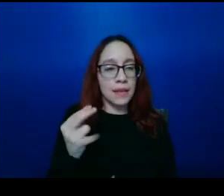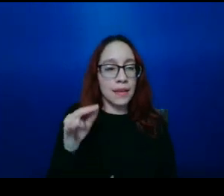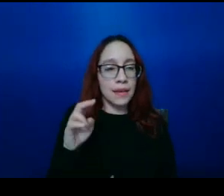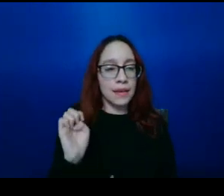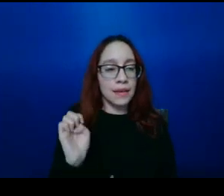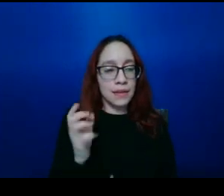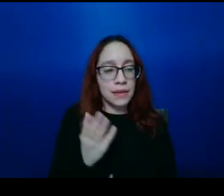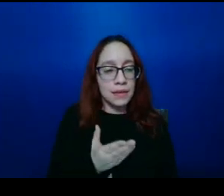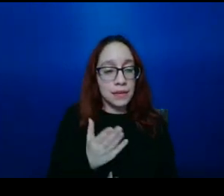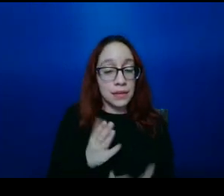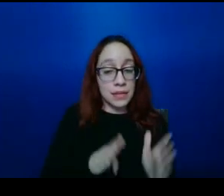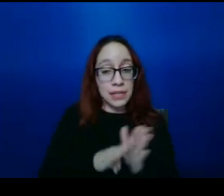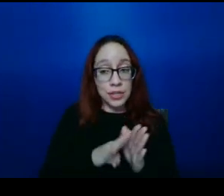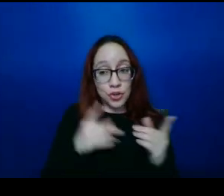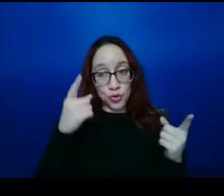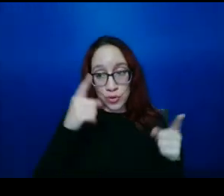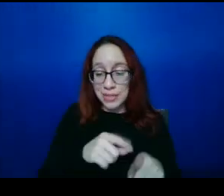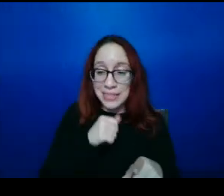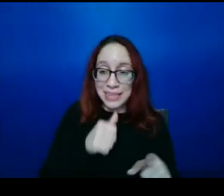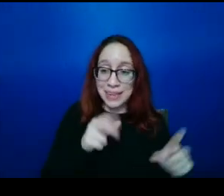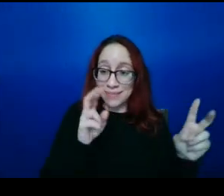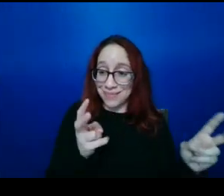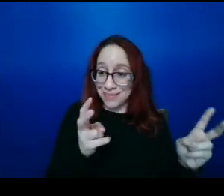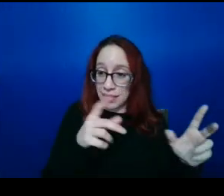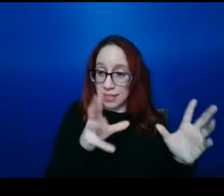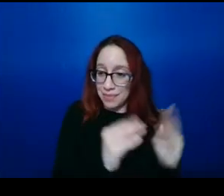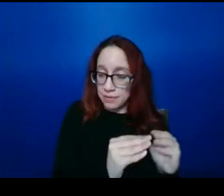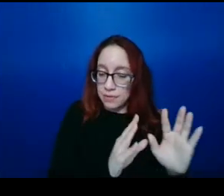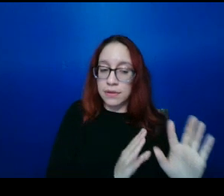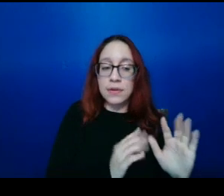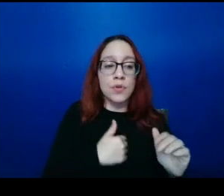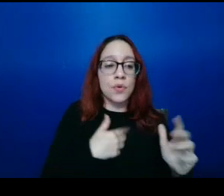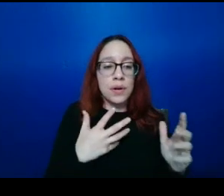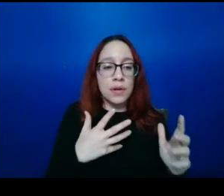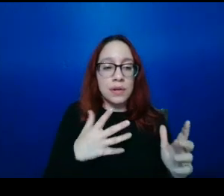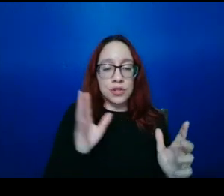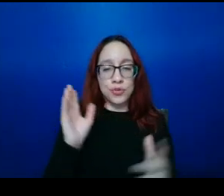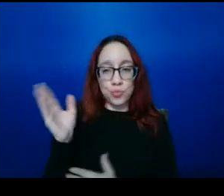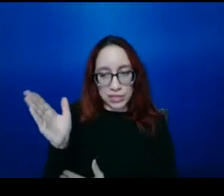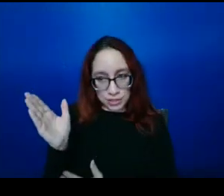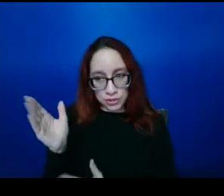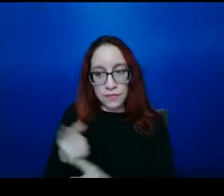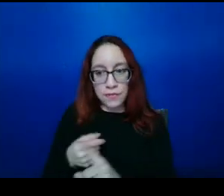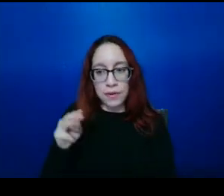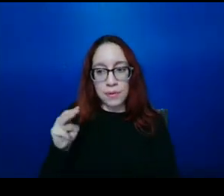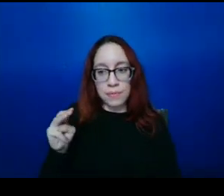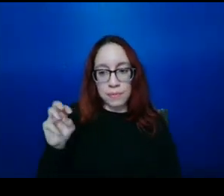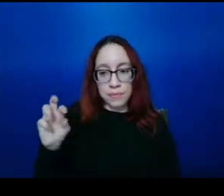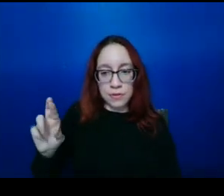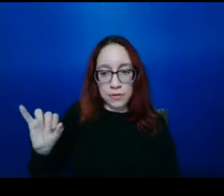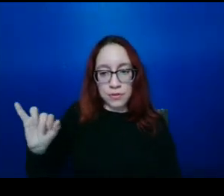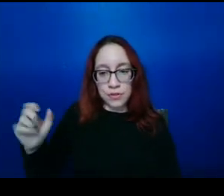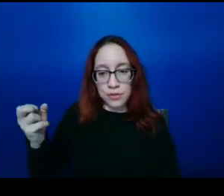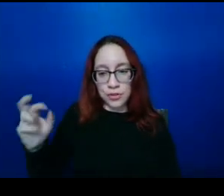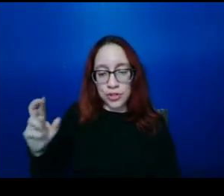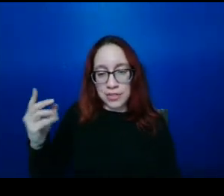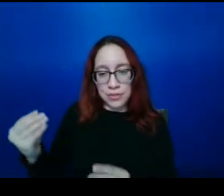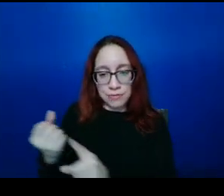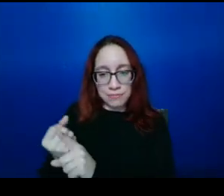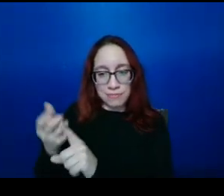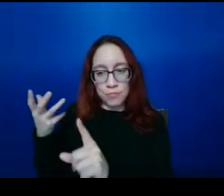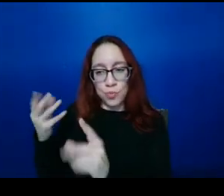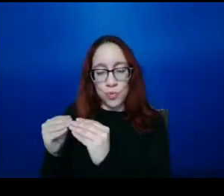the development agreement is not the subject of tonight's item, I'd like to hear the presentation from Mr. Singer, and this way he can tell us a little bit